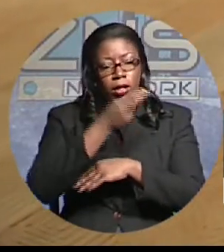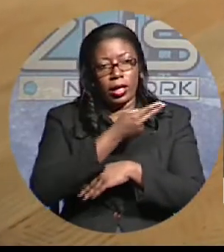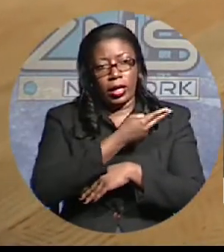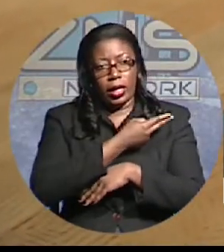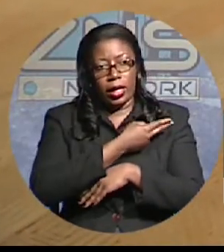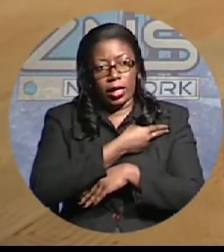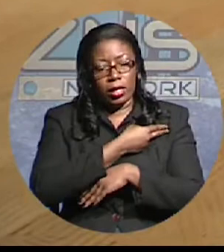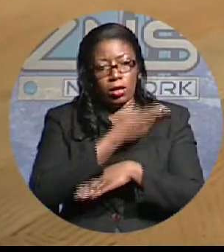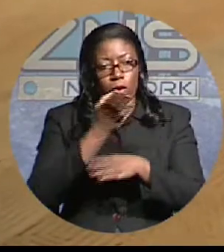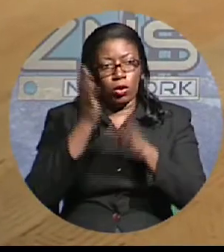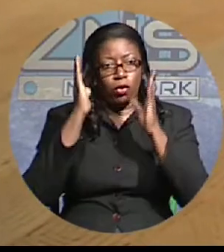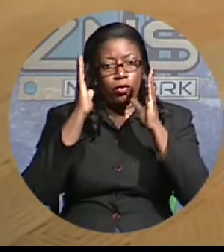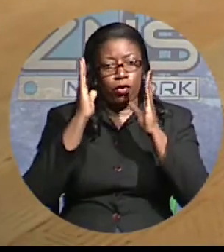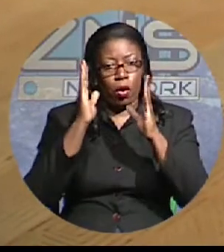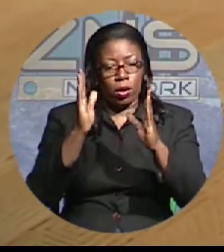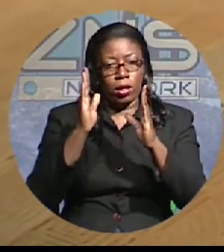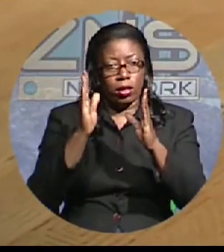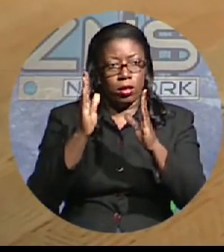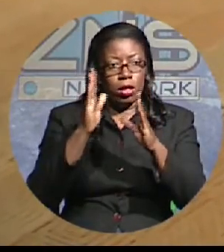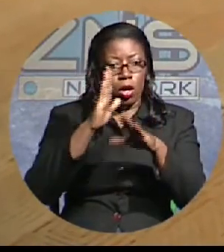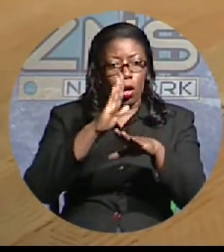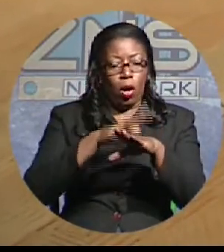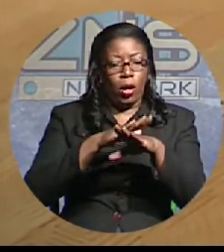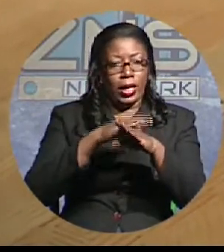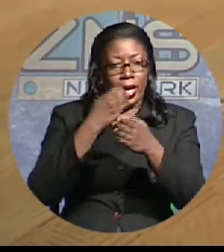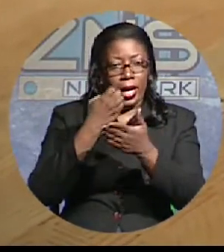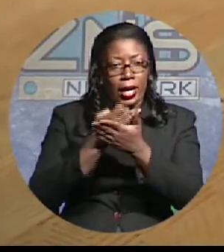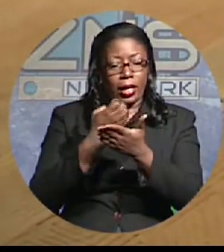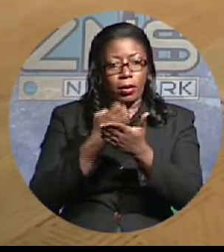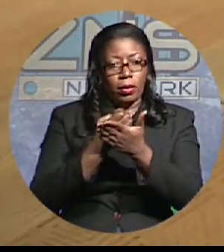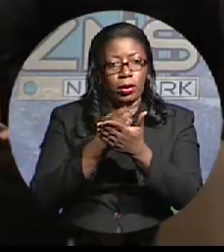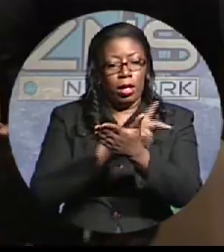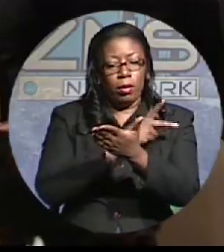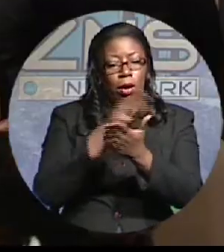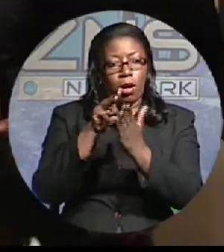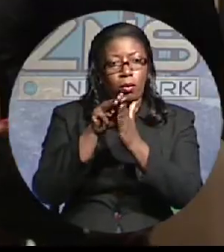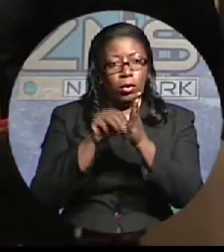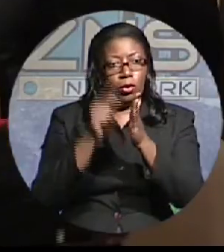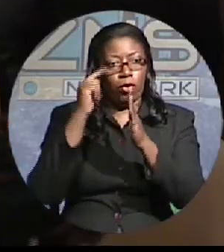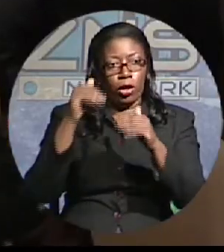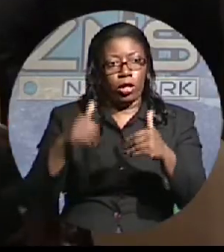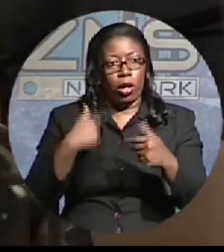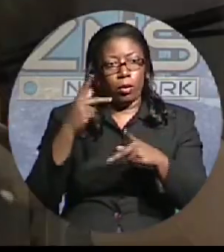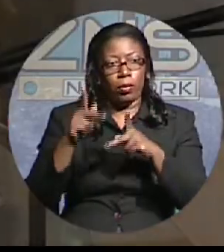his board's efforts on the social development and economic empowerment of young people.